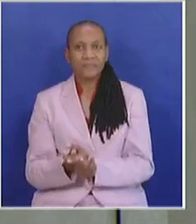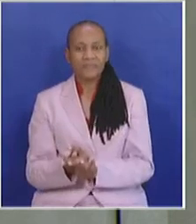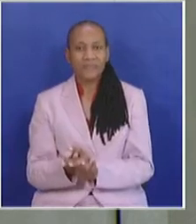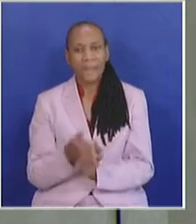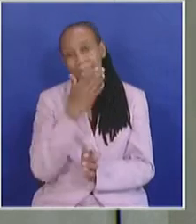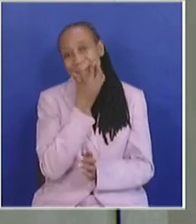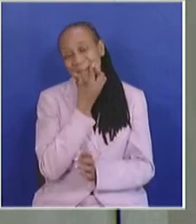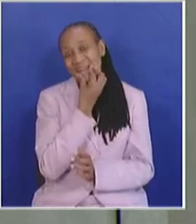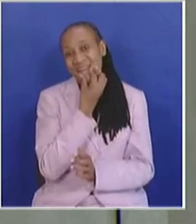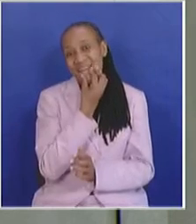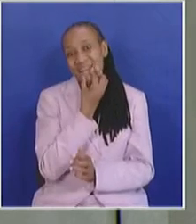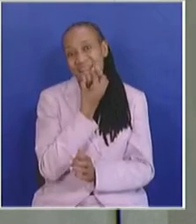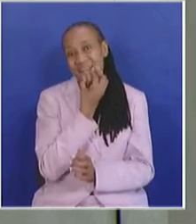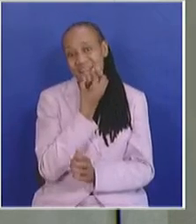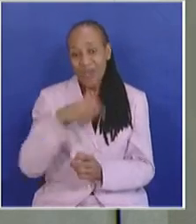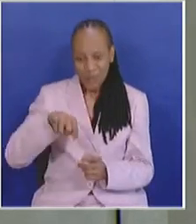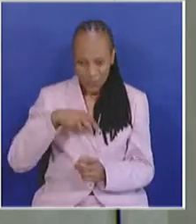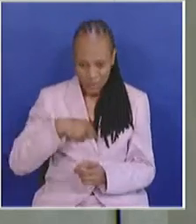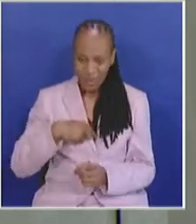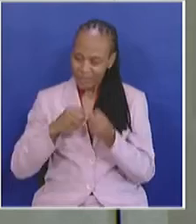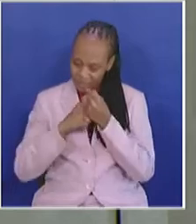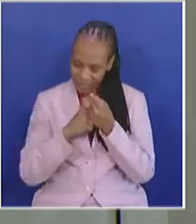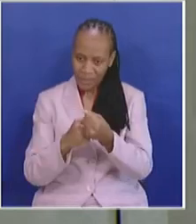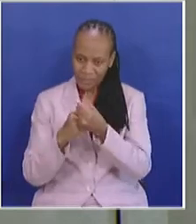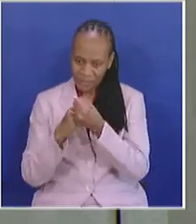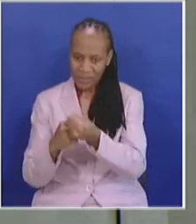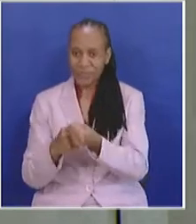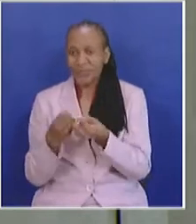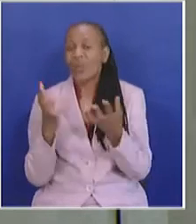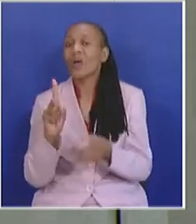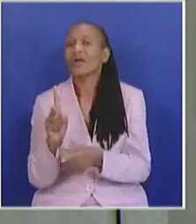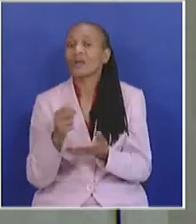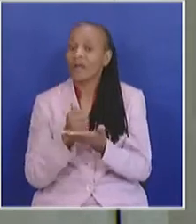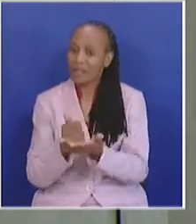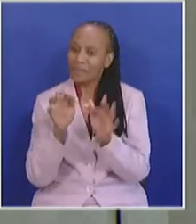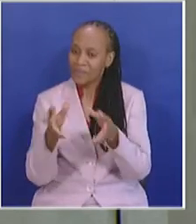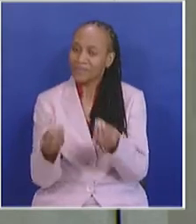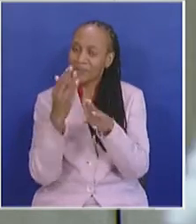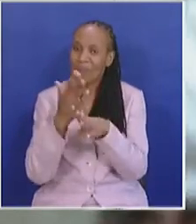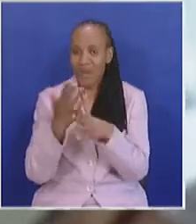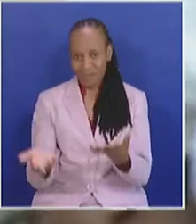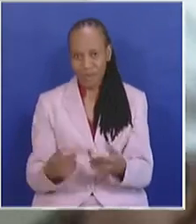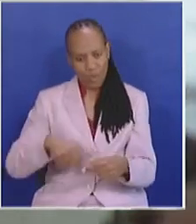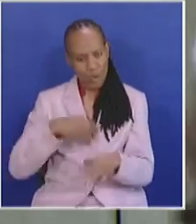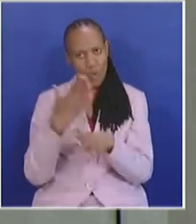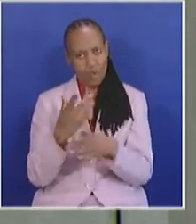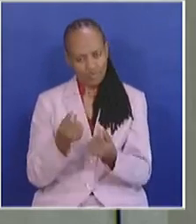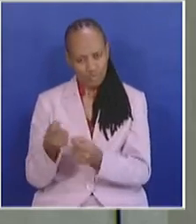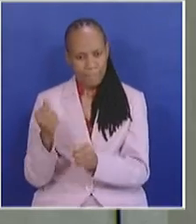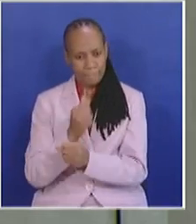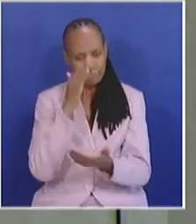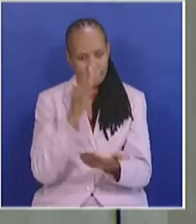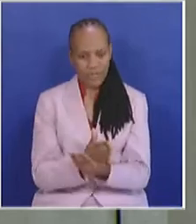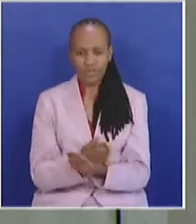assembly. This is how we are supporting jobs. We are striving to connect schools and universities with access to